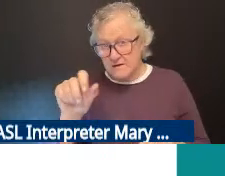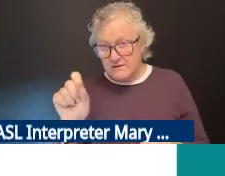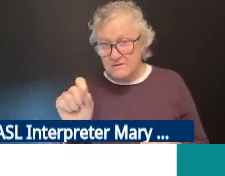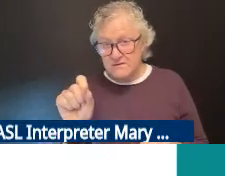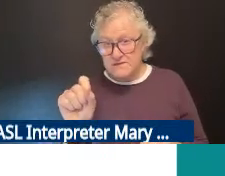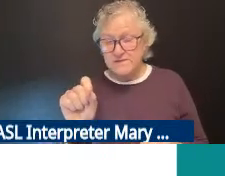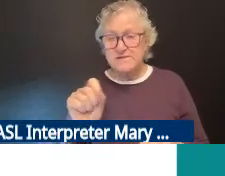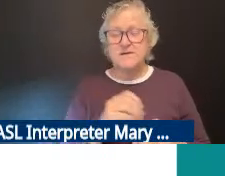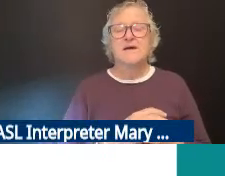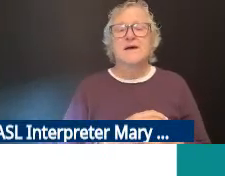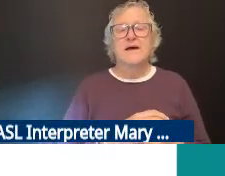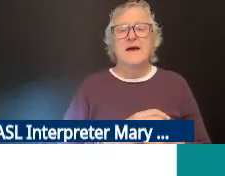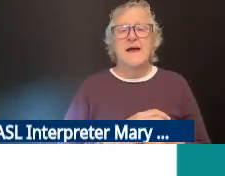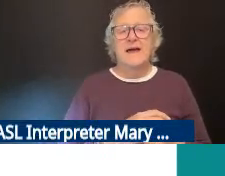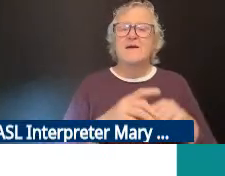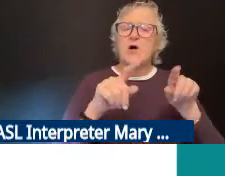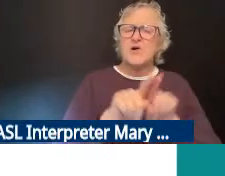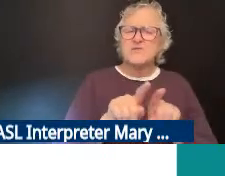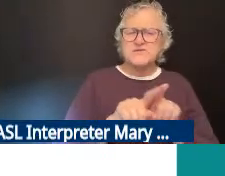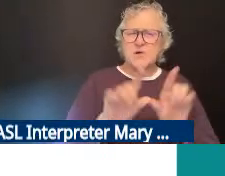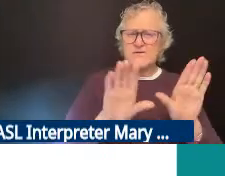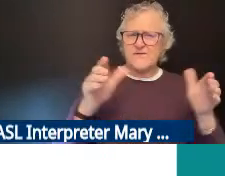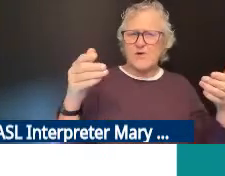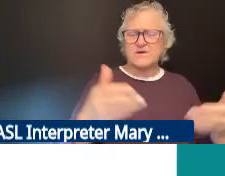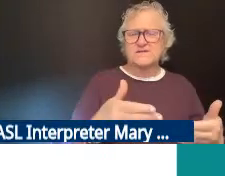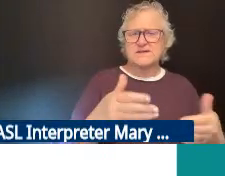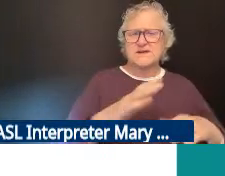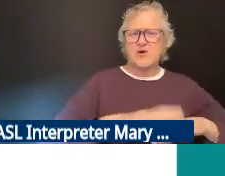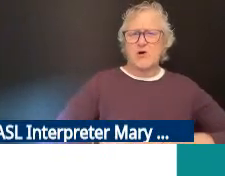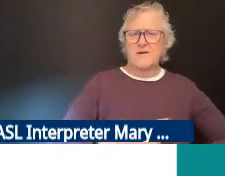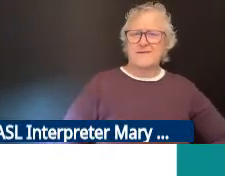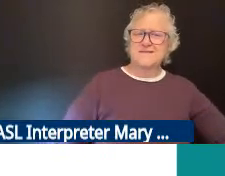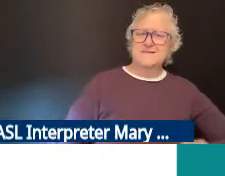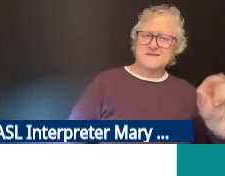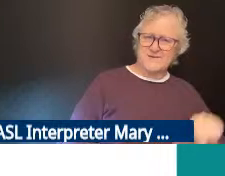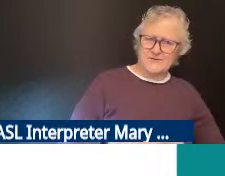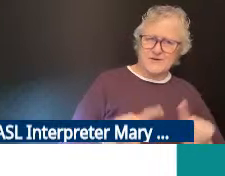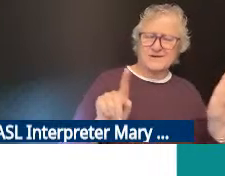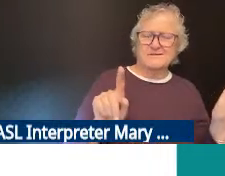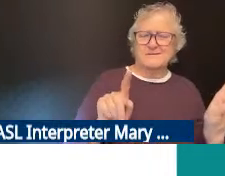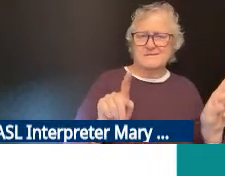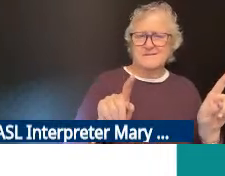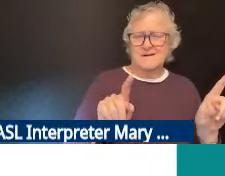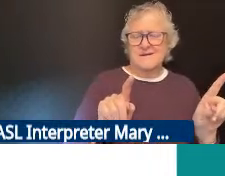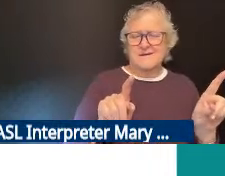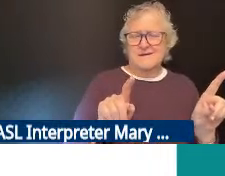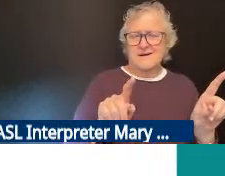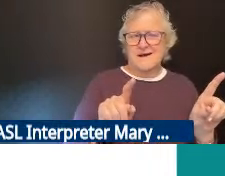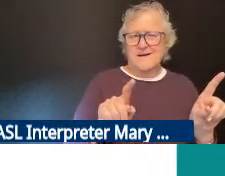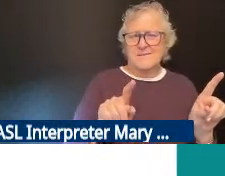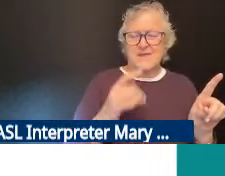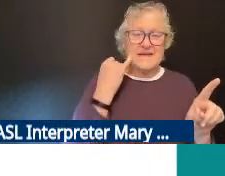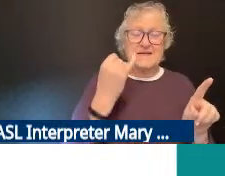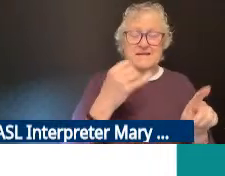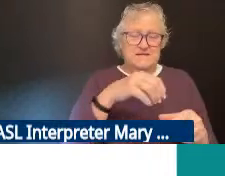design options that were presented within the draft supplemental. And so specific statements or questions clarifying those